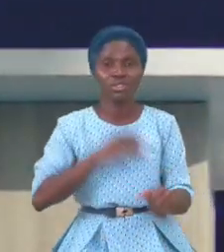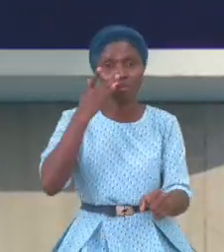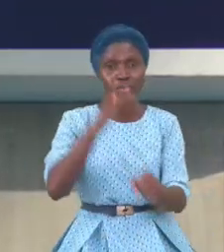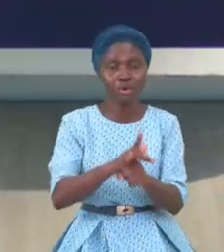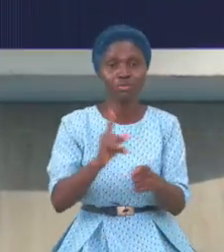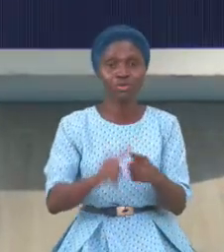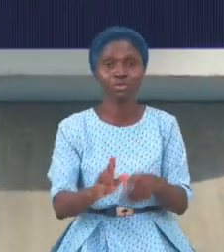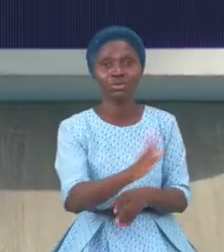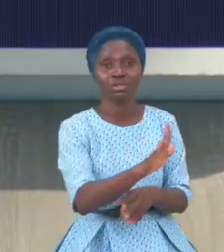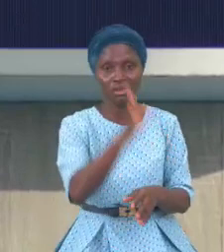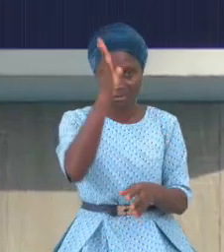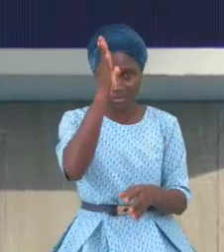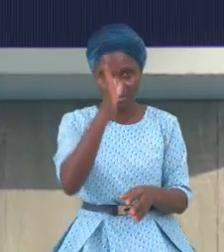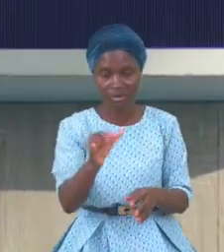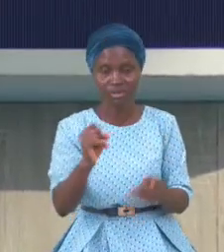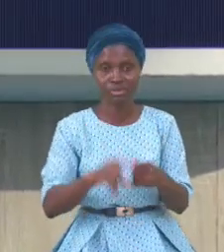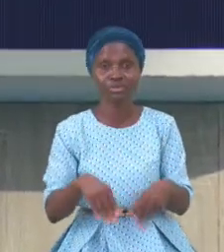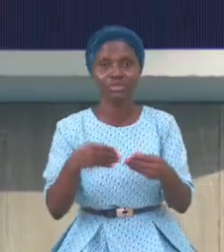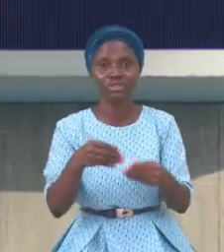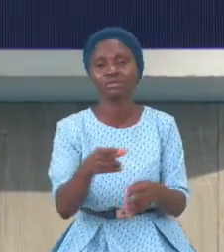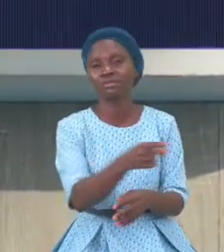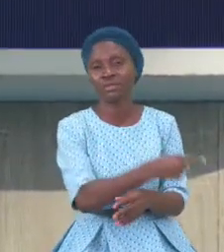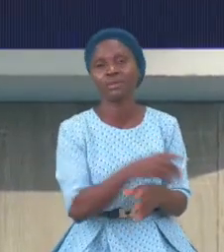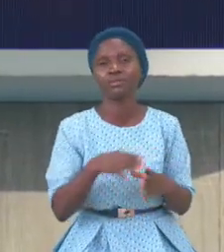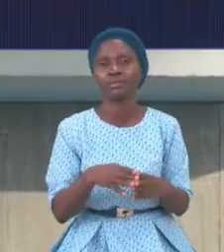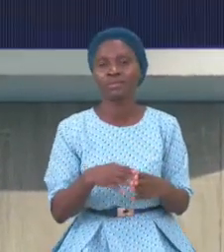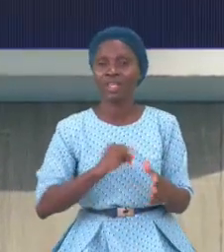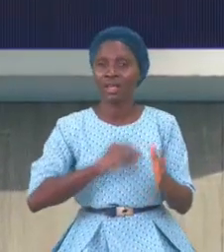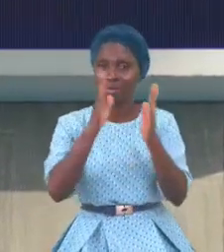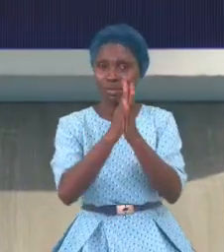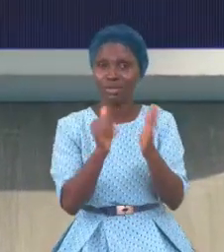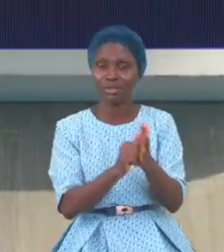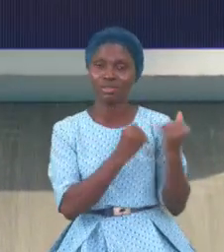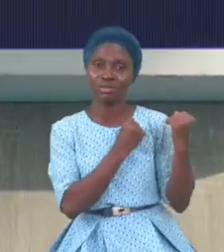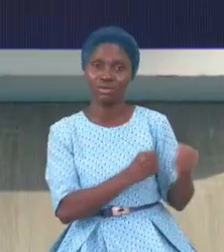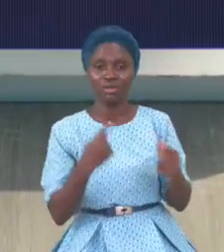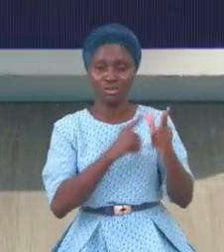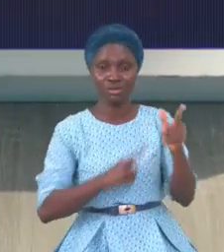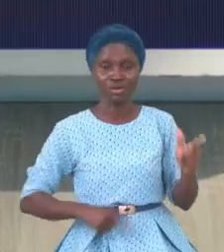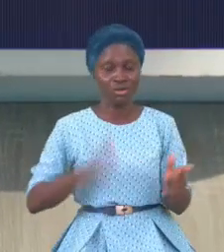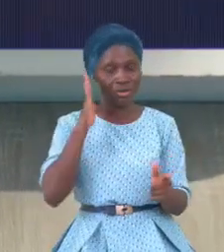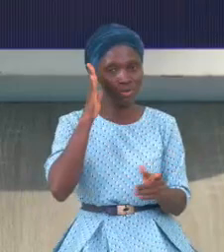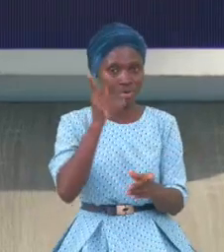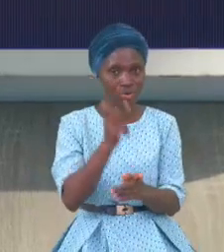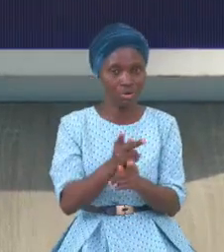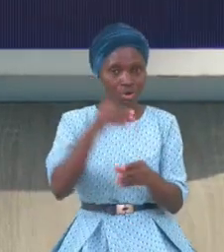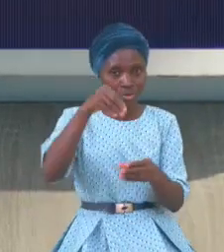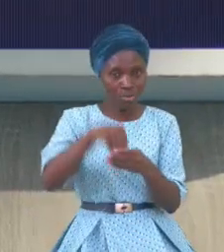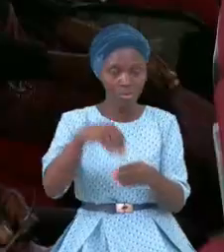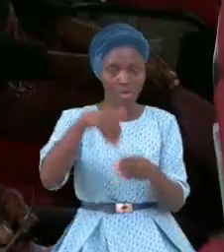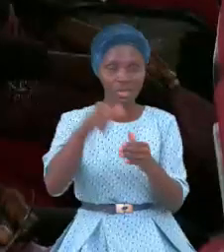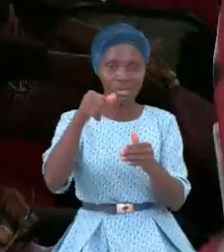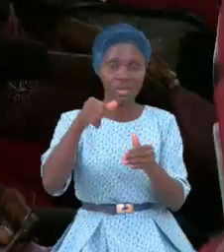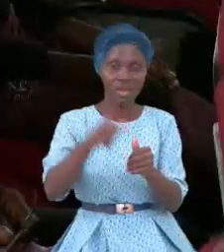I pray that that courage the Lord will instill into every heart of ours, in